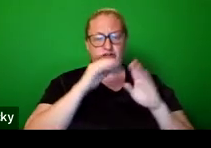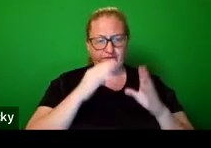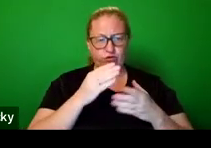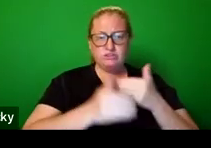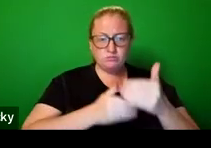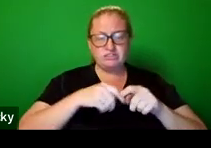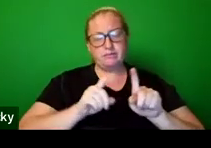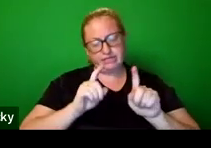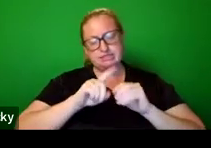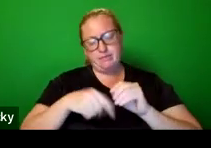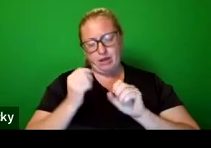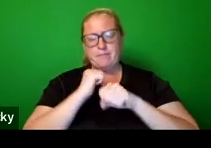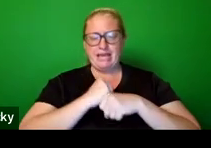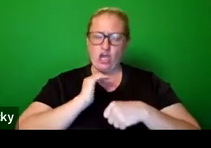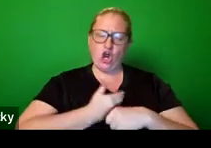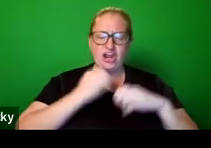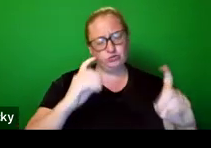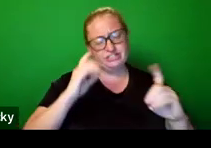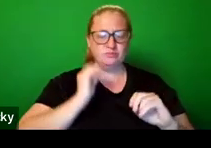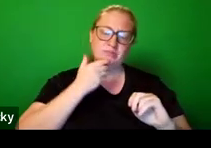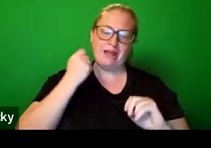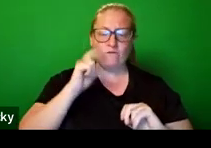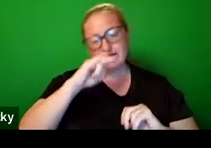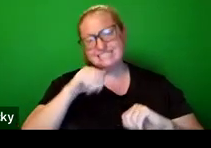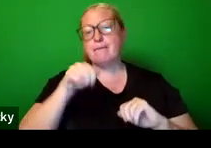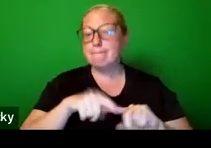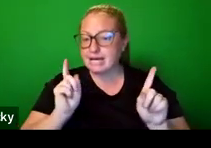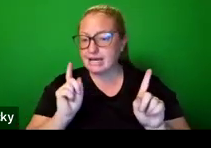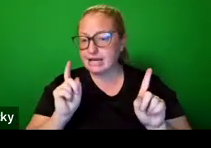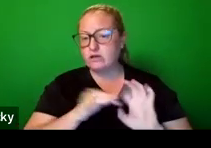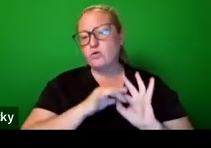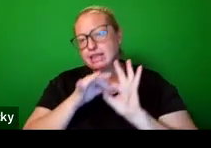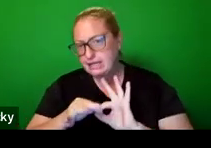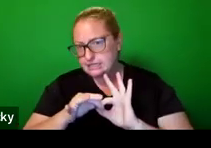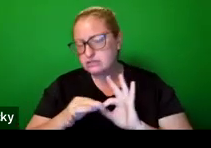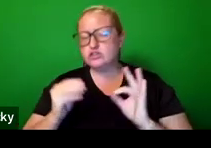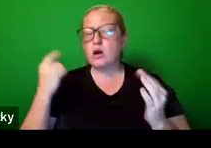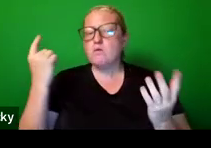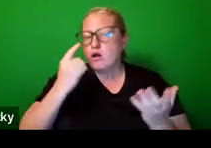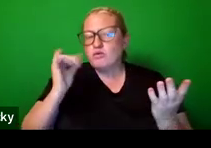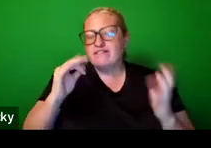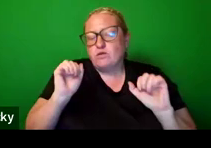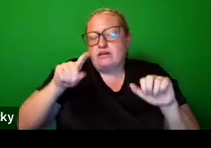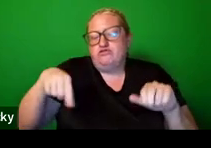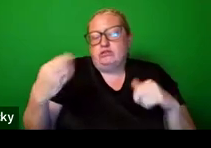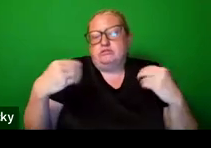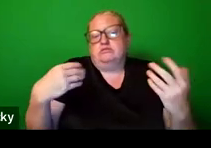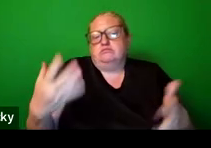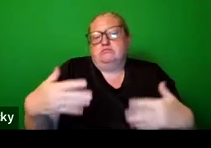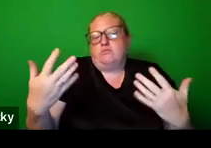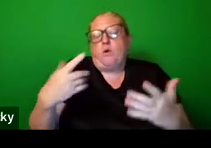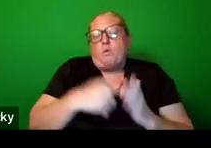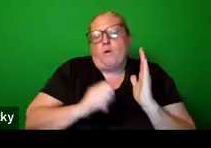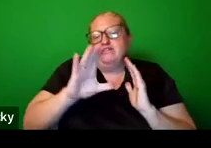making our educational experiences better for kids. But it is something that is related. And so I'm just wondering if you can give us, what is your